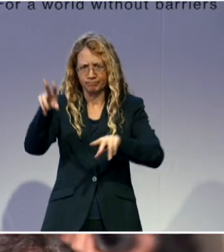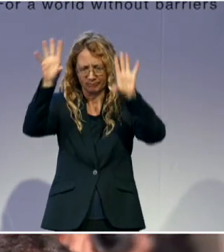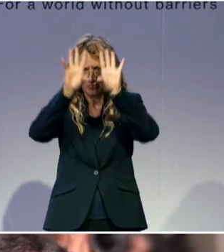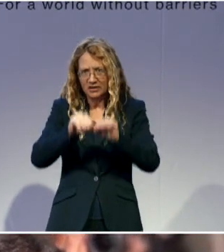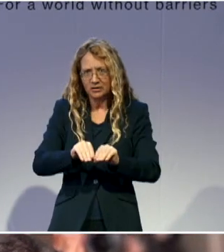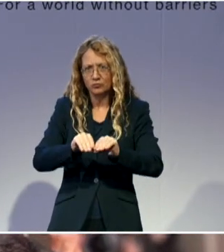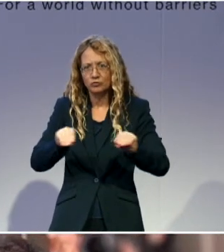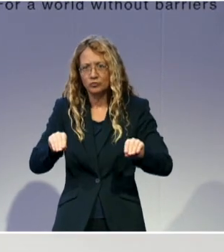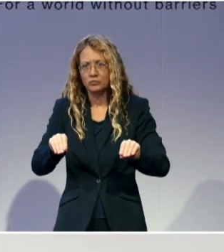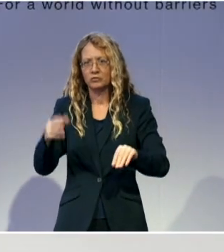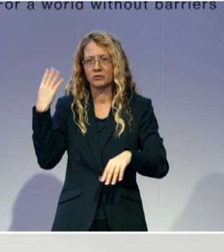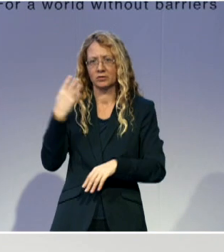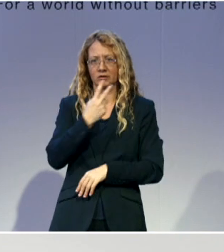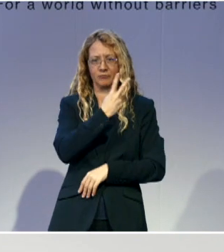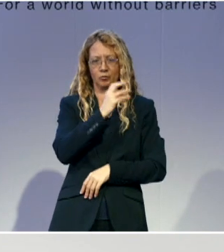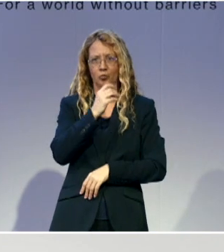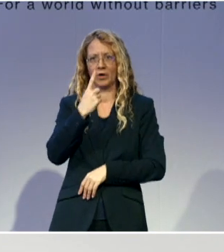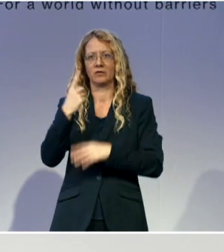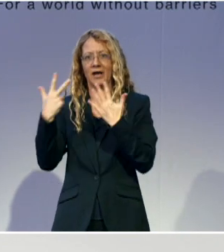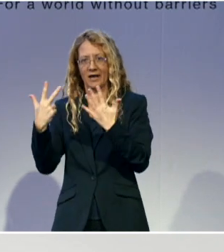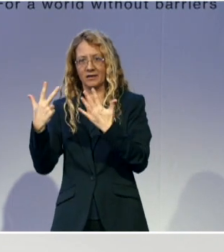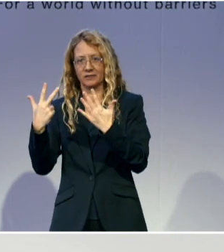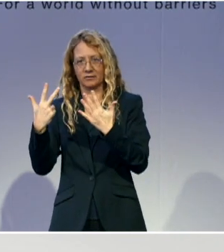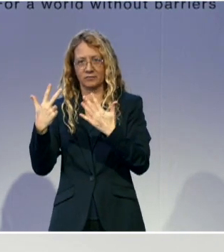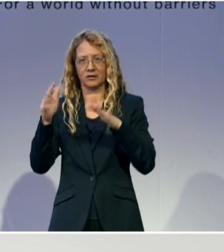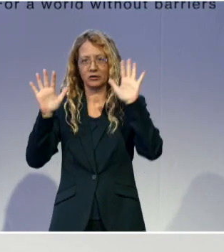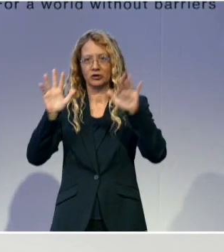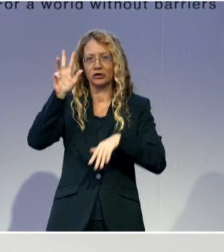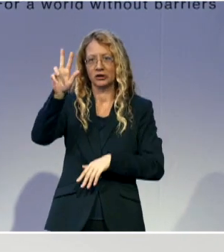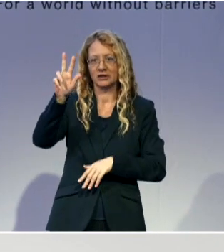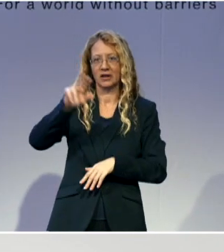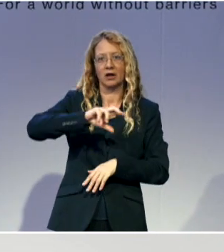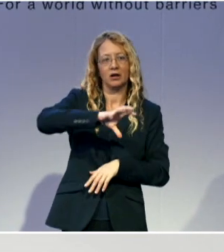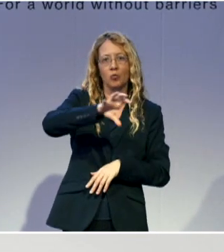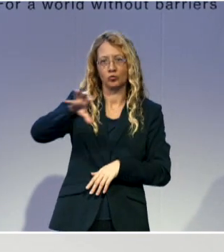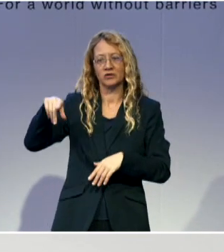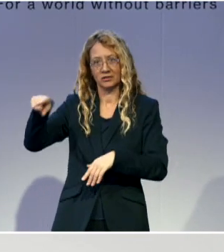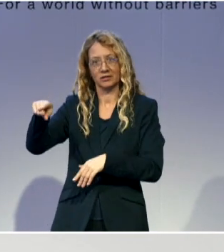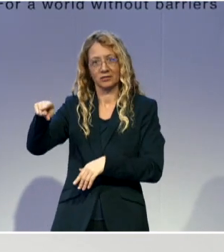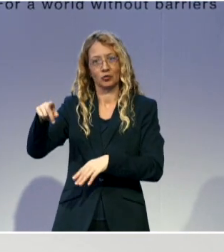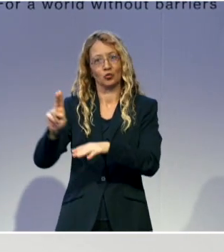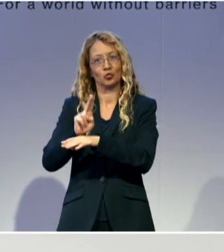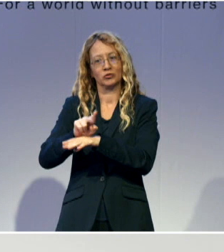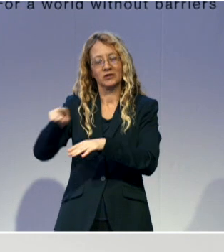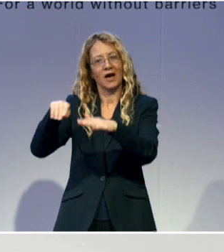creation of a free-to-download Election Access Observation Toolkit.